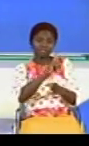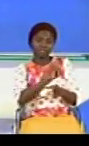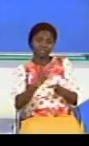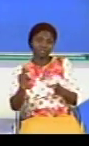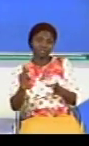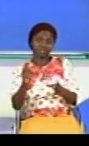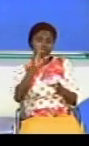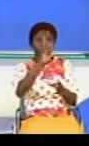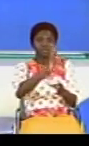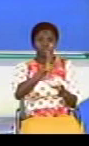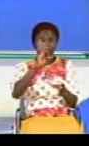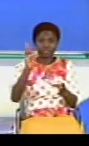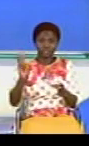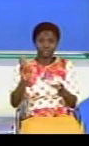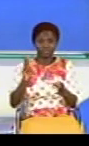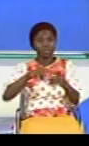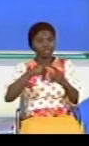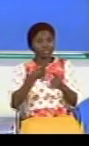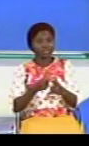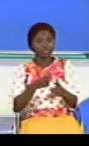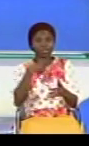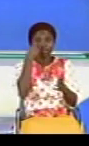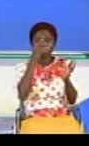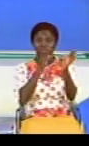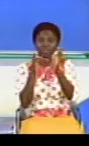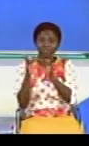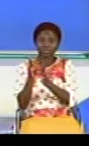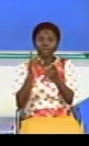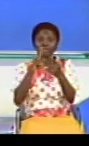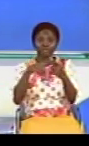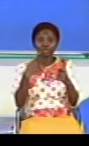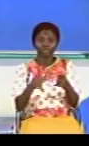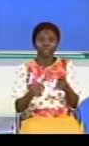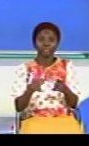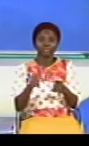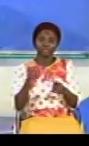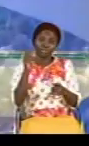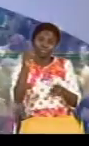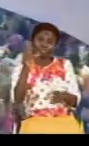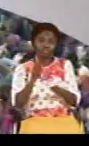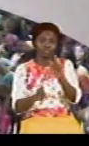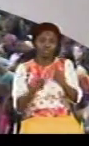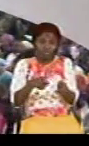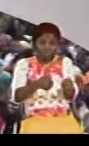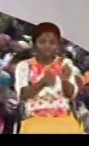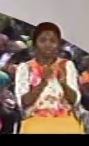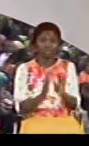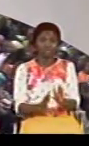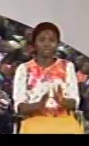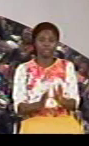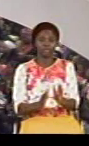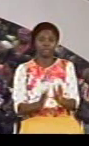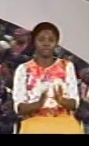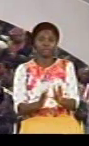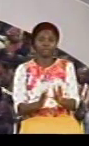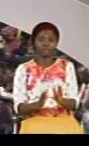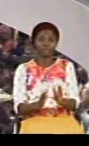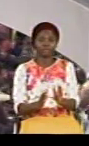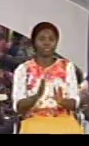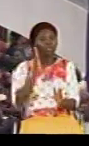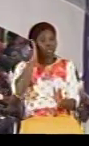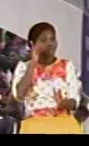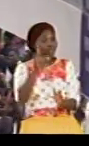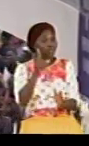said Jesus to the 12, what did he say? Will ye also go